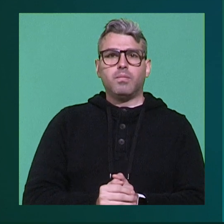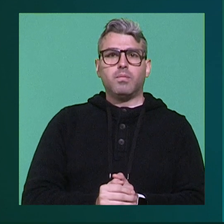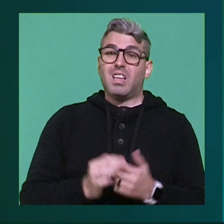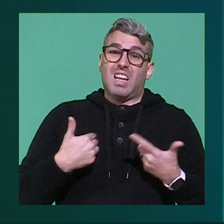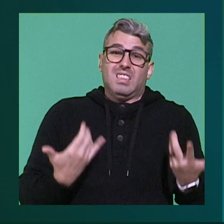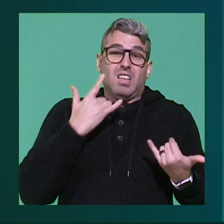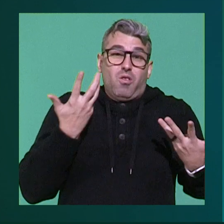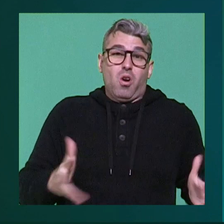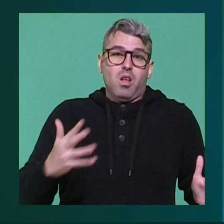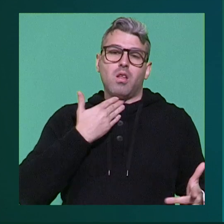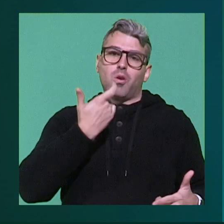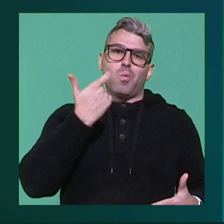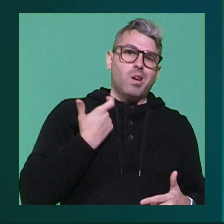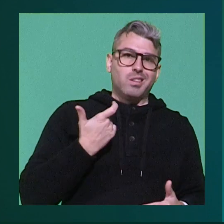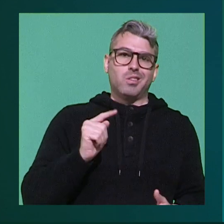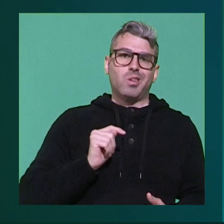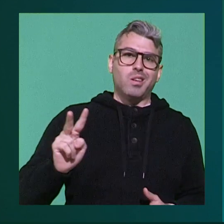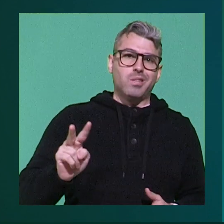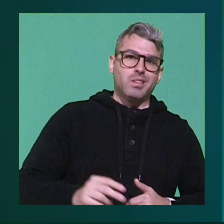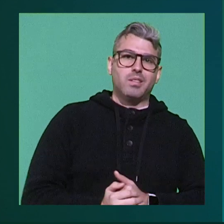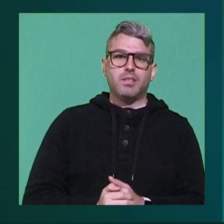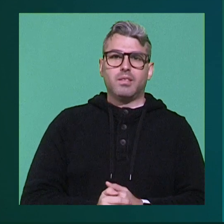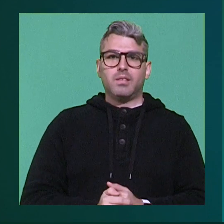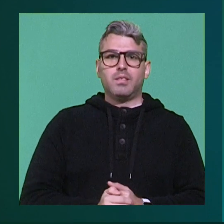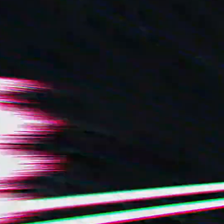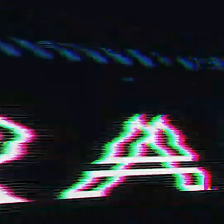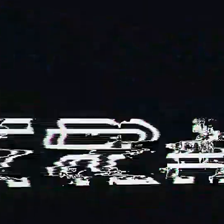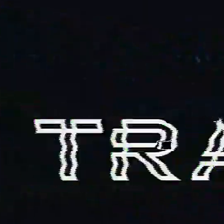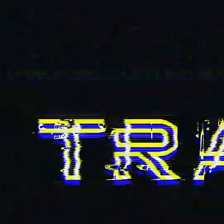That's all we have for today. Have a great day, Mustangs, and thank you for tuning into Trailer Vision.